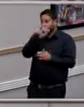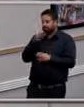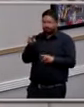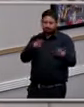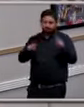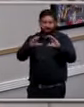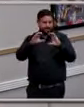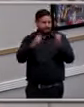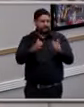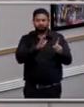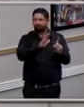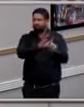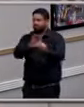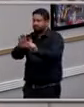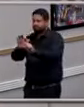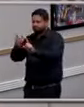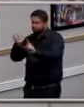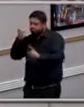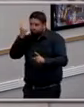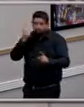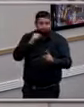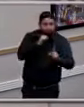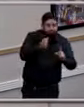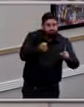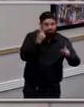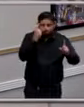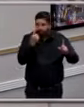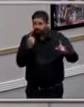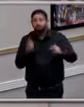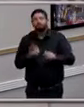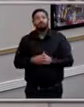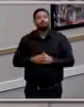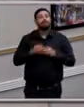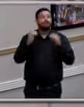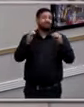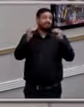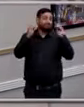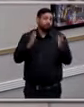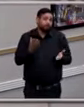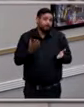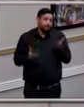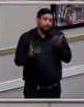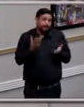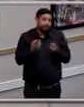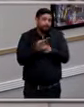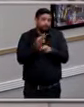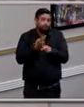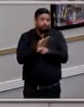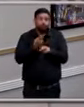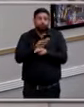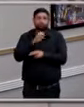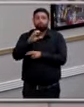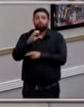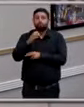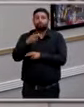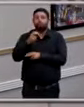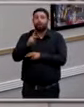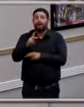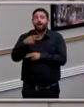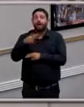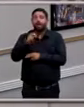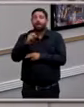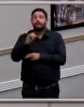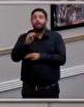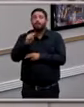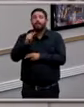see where kids are at. Similarly, the teacher may be using a checkpoint as part of an exit ticket